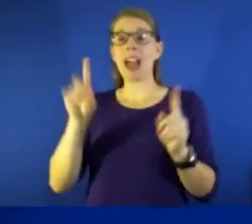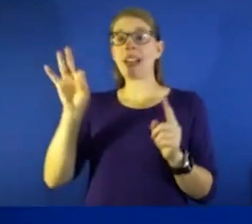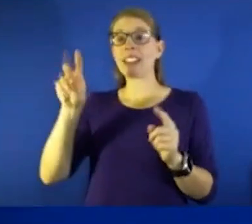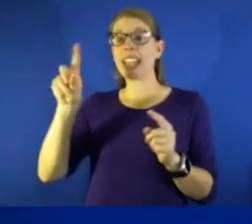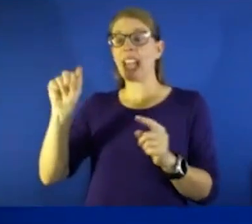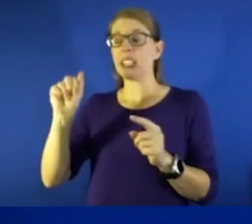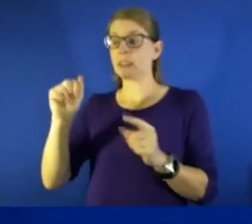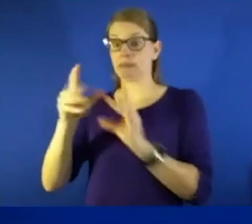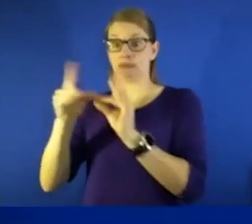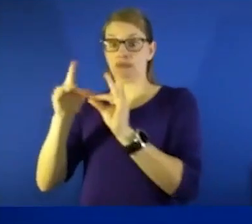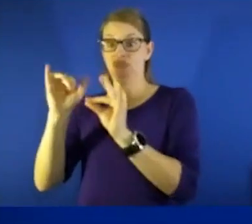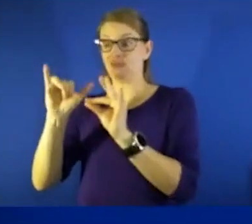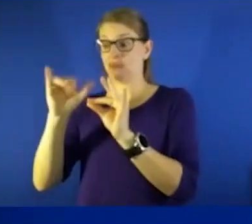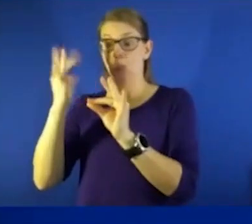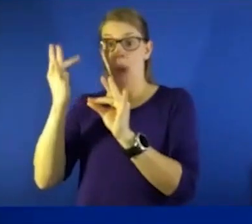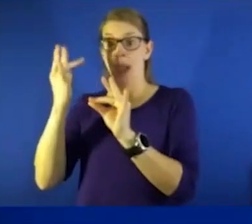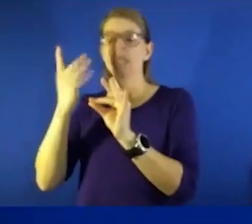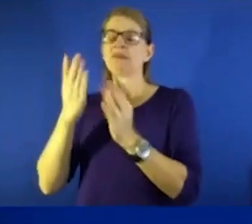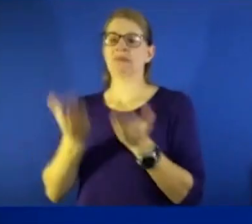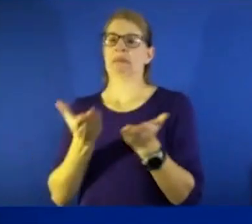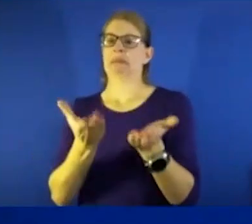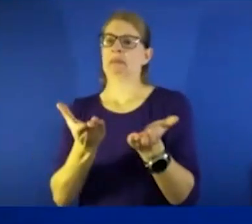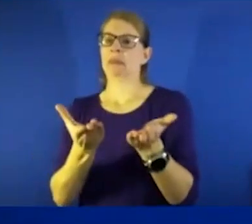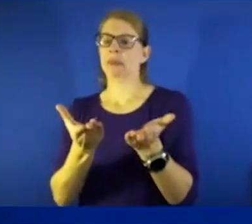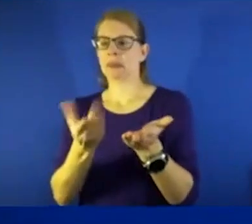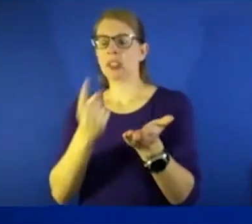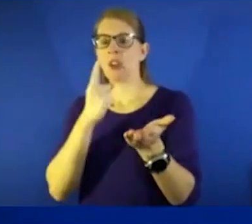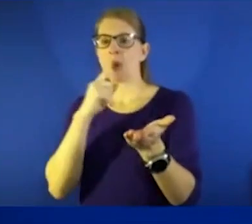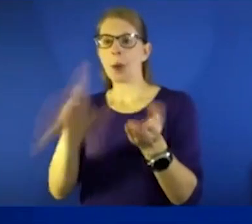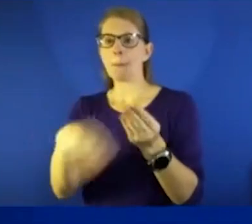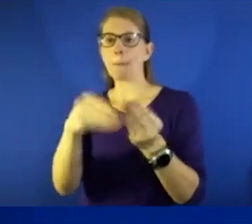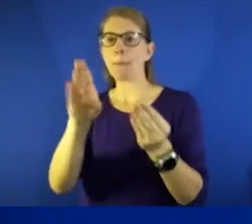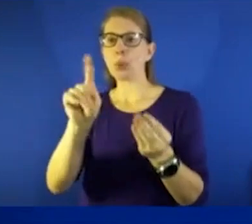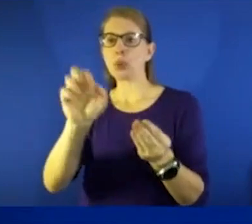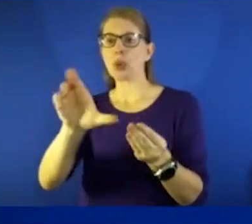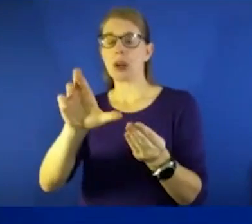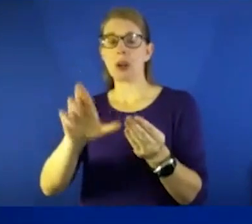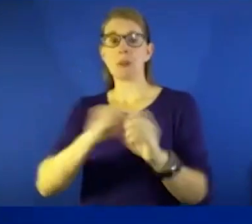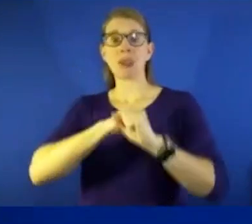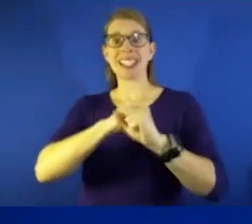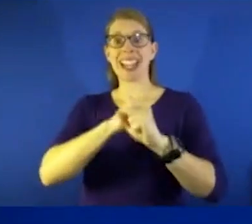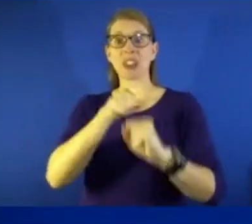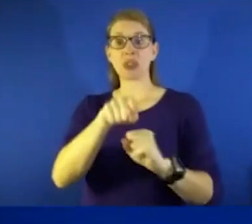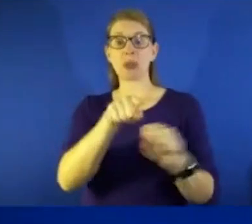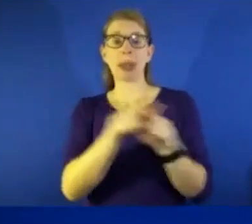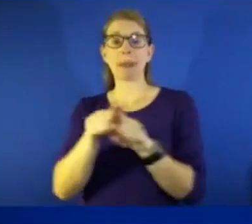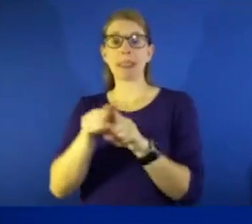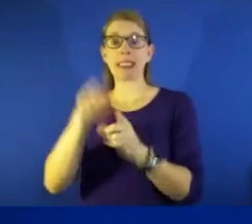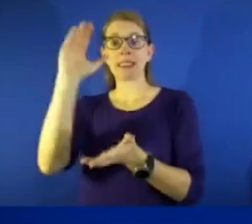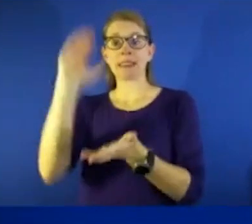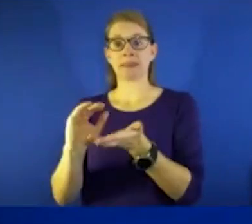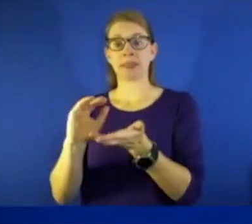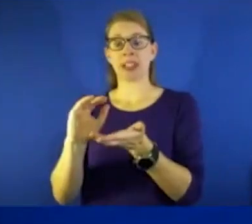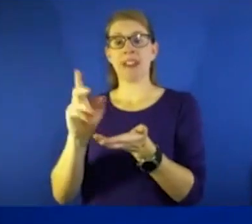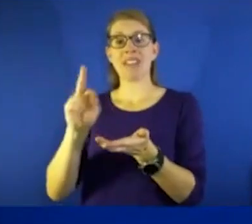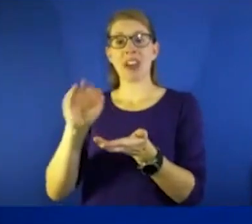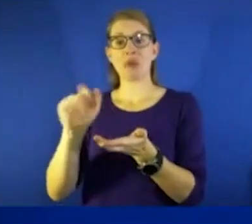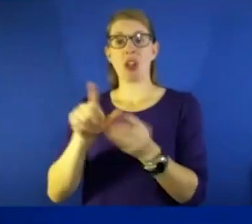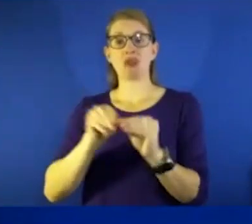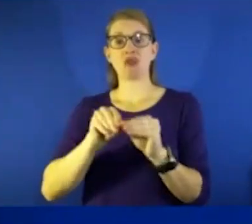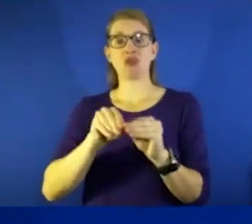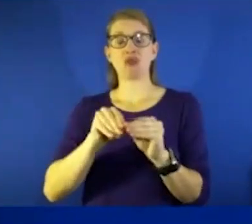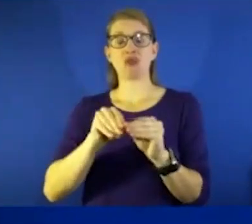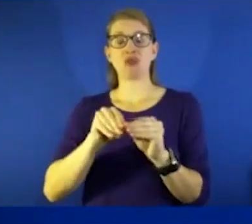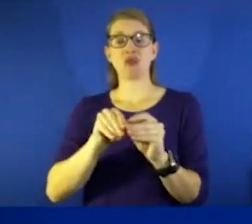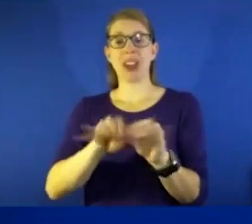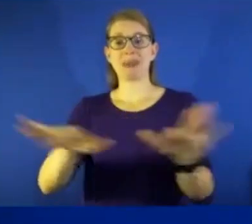folks that booster shot, Hawkeye, is not only does it protect you, but it may decrease viral transmission. Mm-hmm. And so I think they're really trying